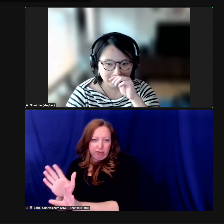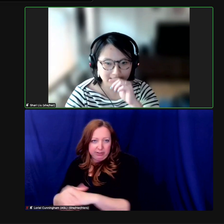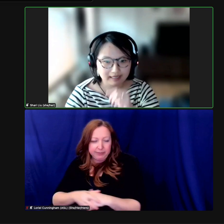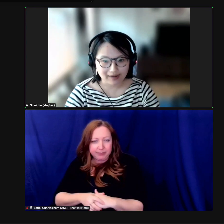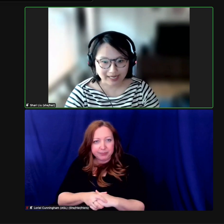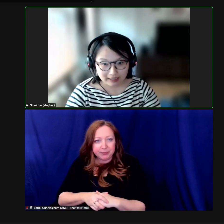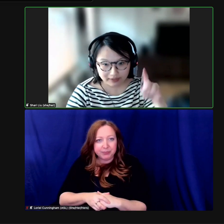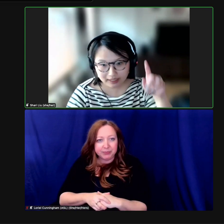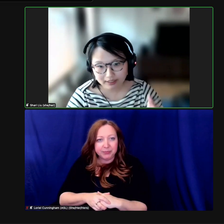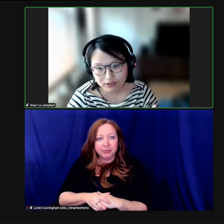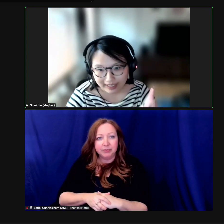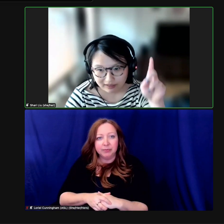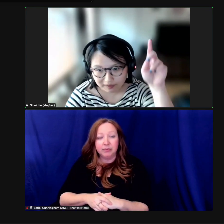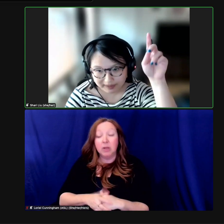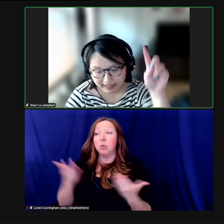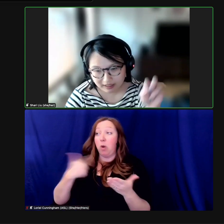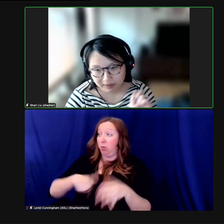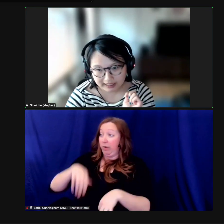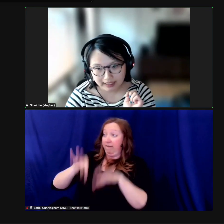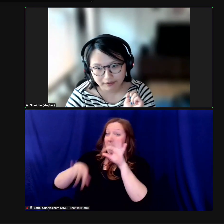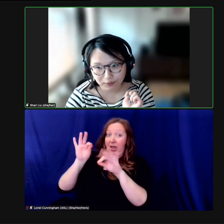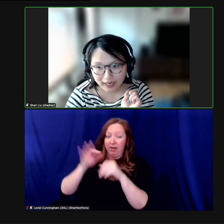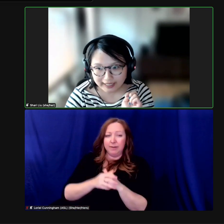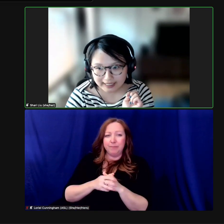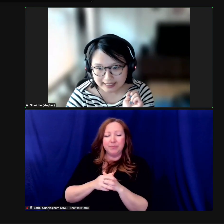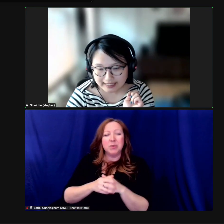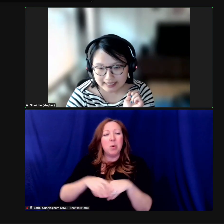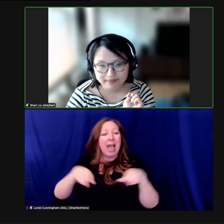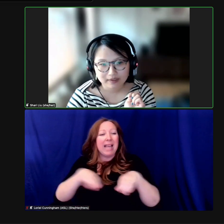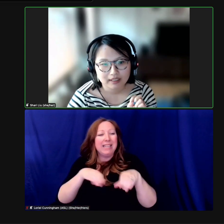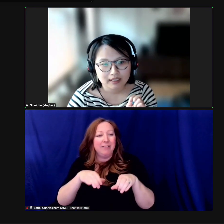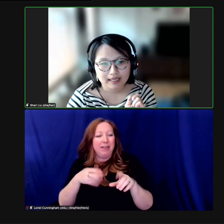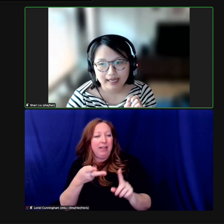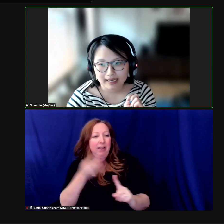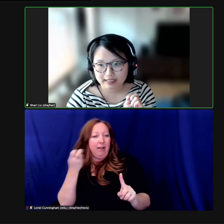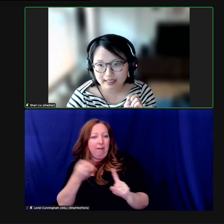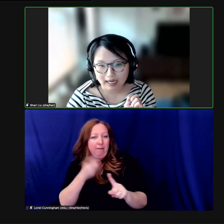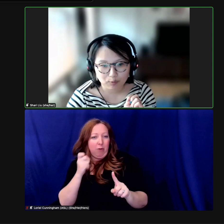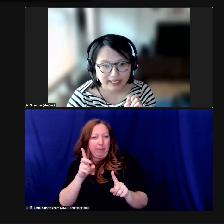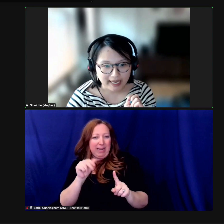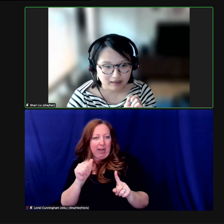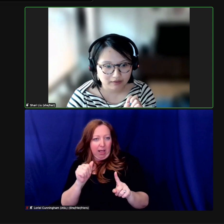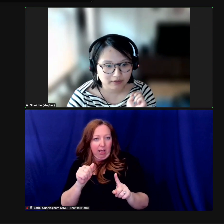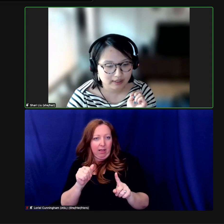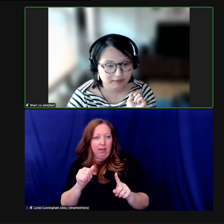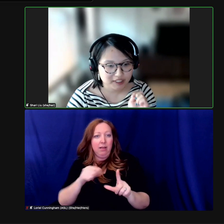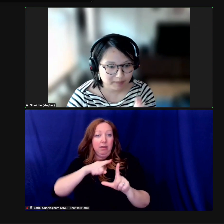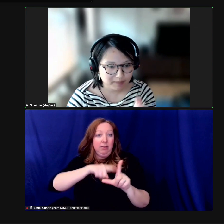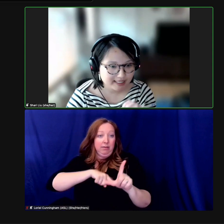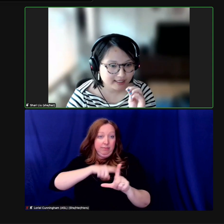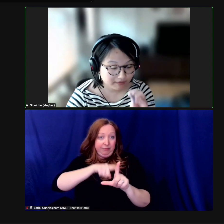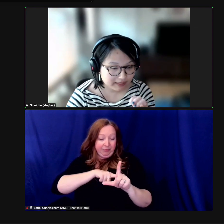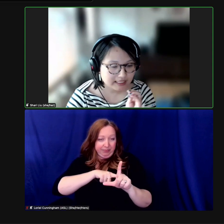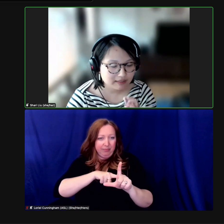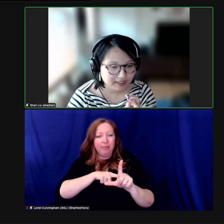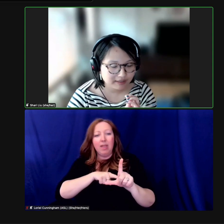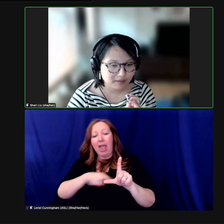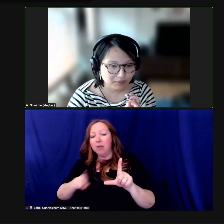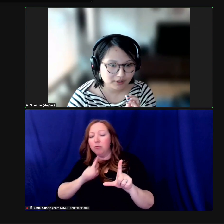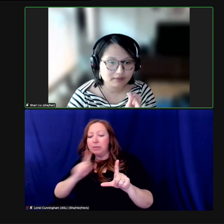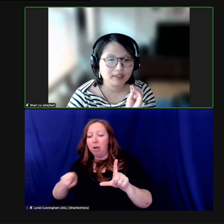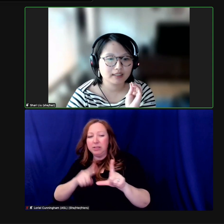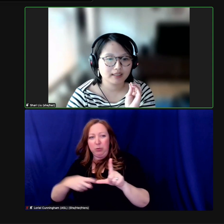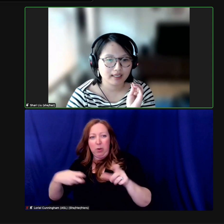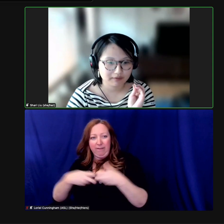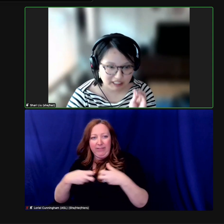have activity extracted from the independent data on the y-axis, and we have responses to the physics videos